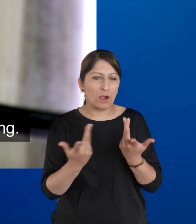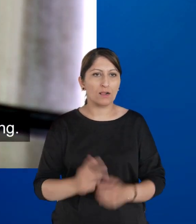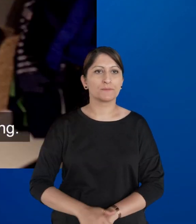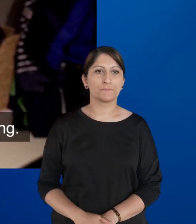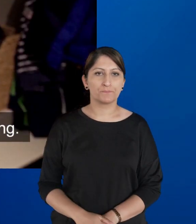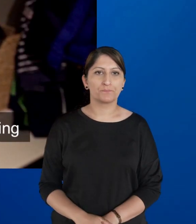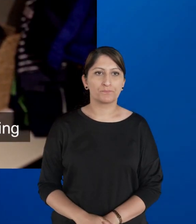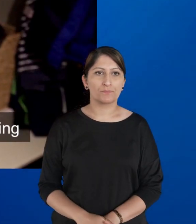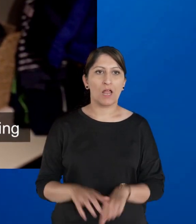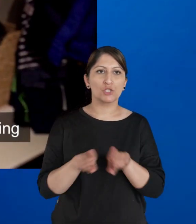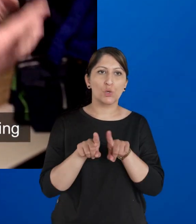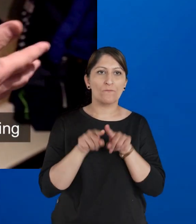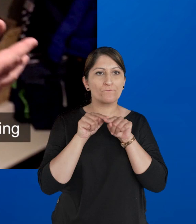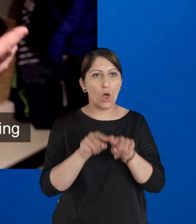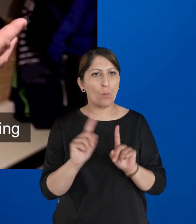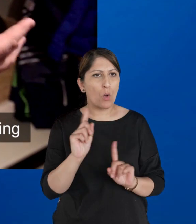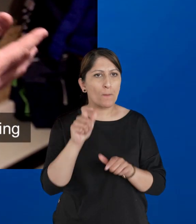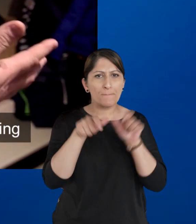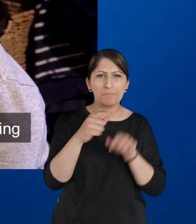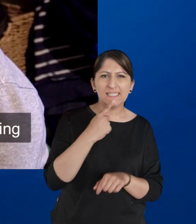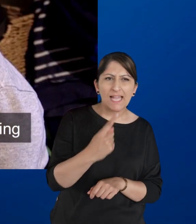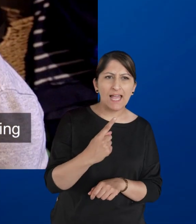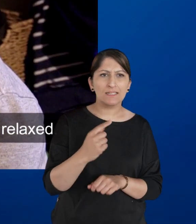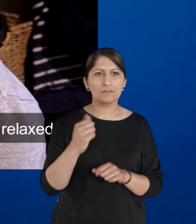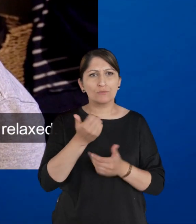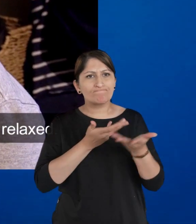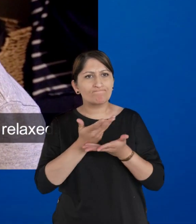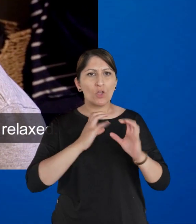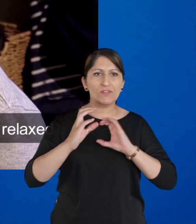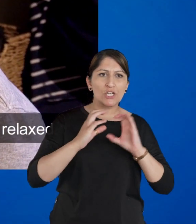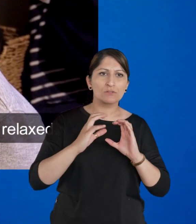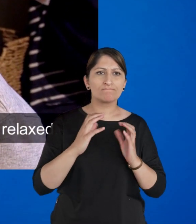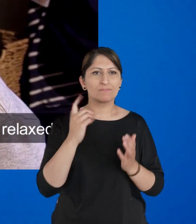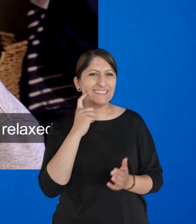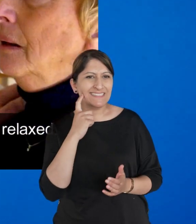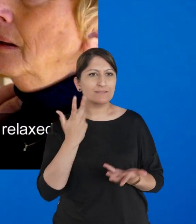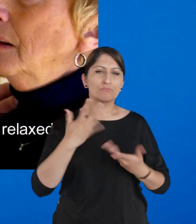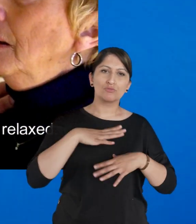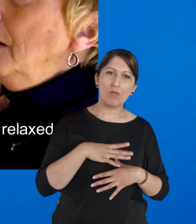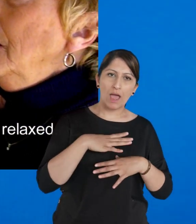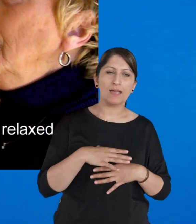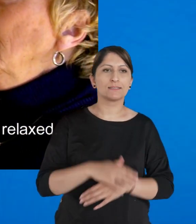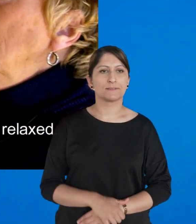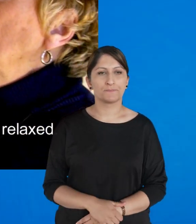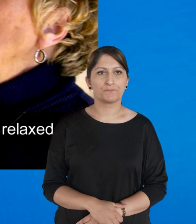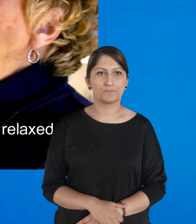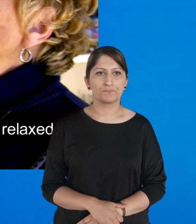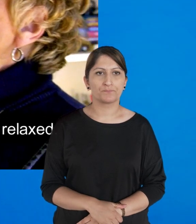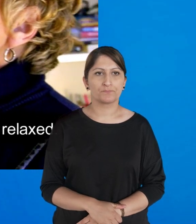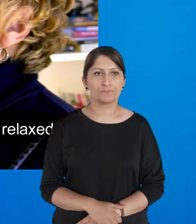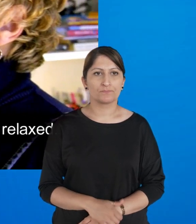boiling. They should also help you follow what people are saying so that conversations become much more easy and more